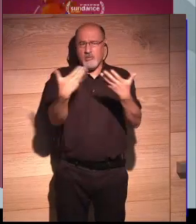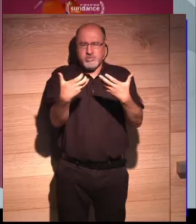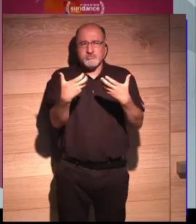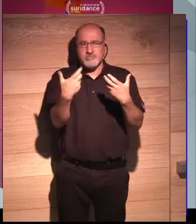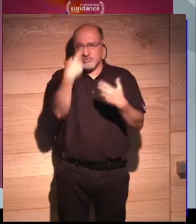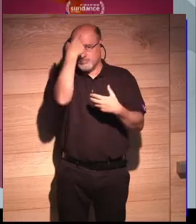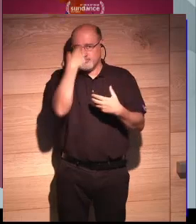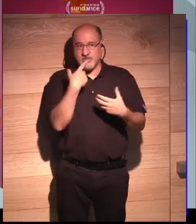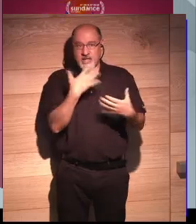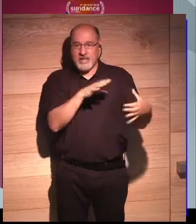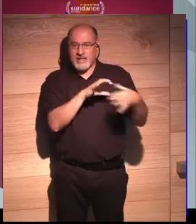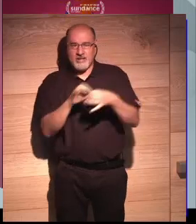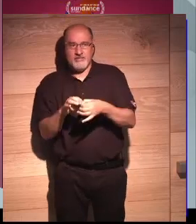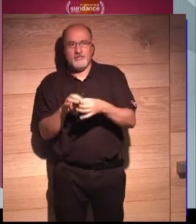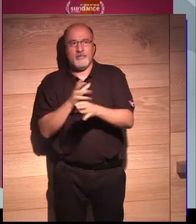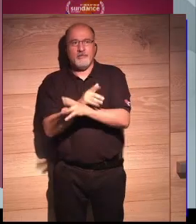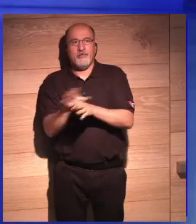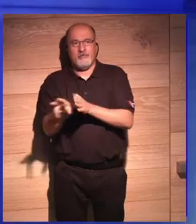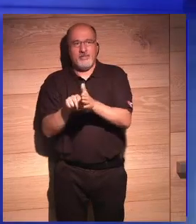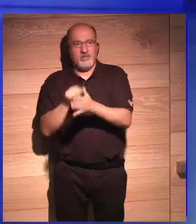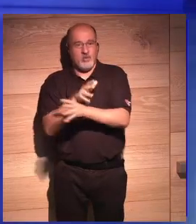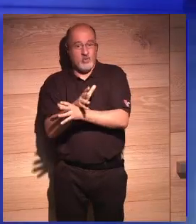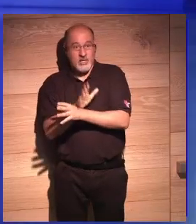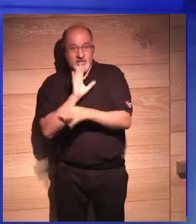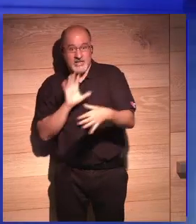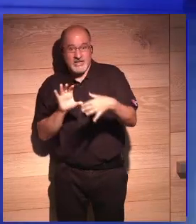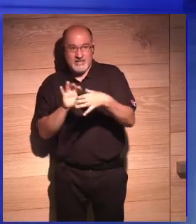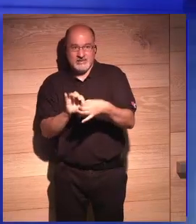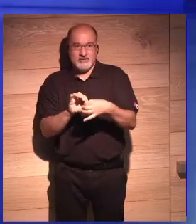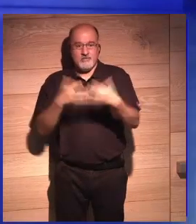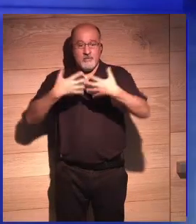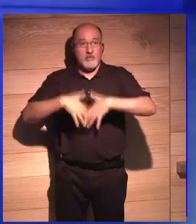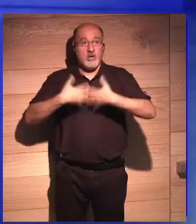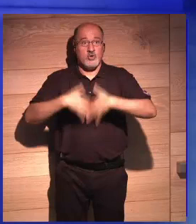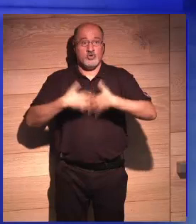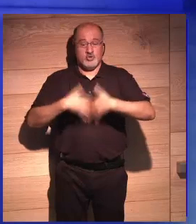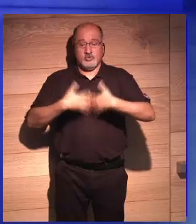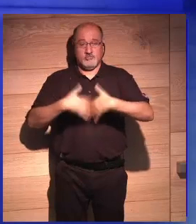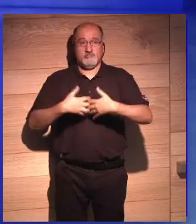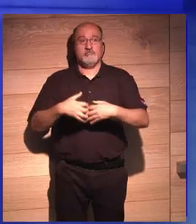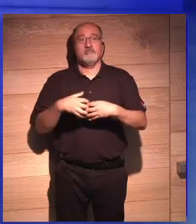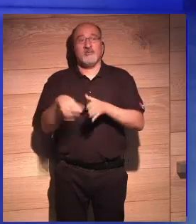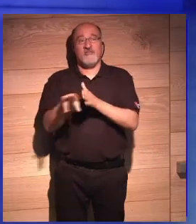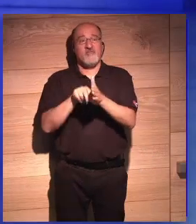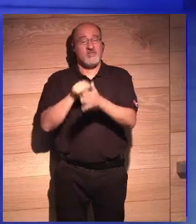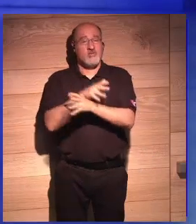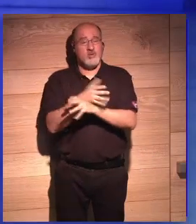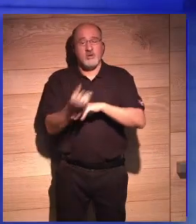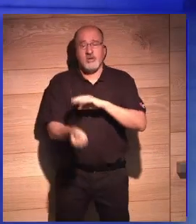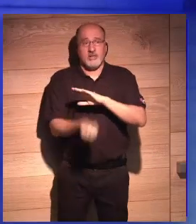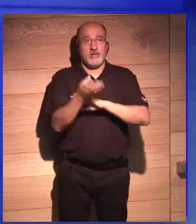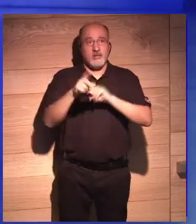aesthetic, because we're using a games engine to create it. But we're starting to borrow from the motion graphics aesthetics as